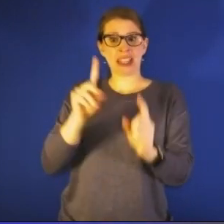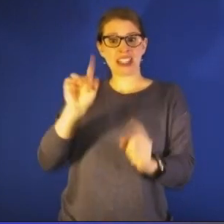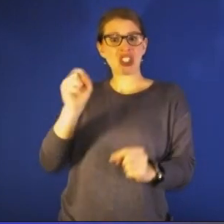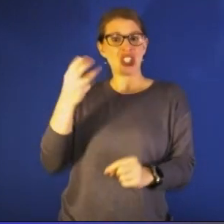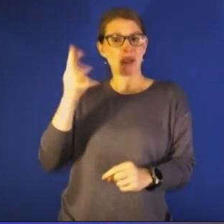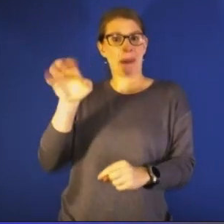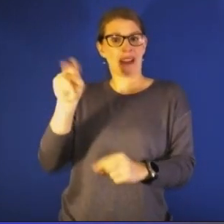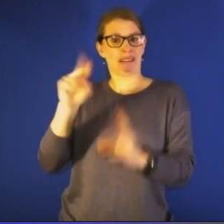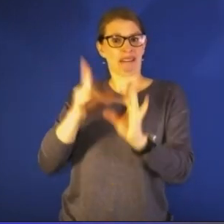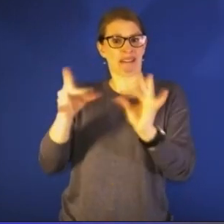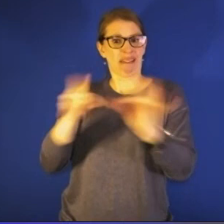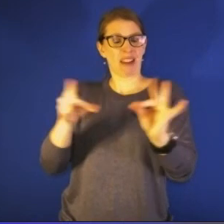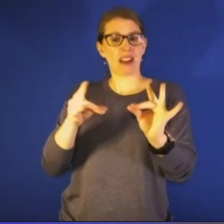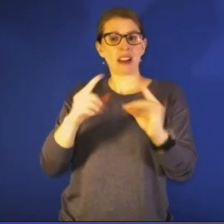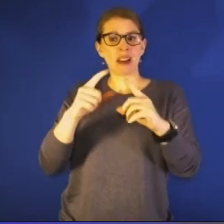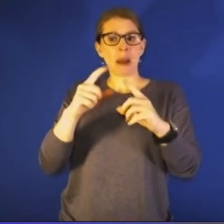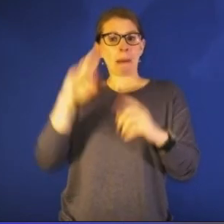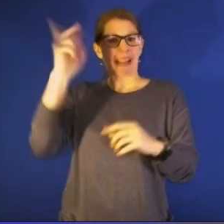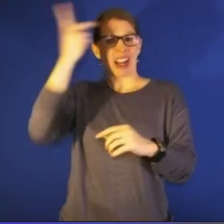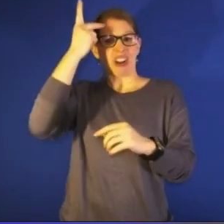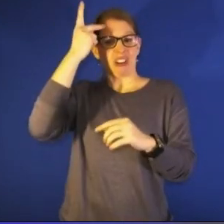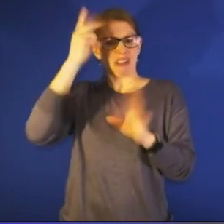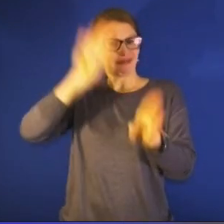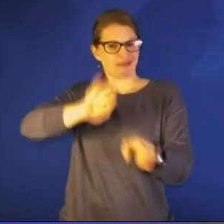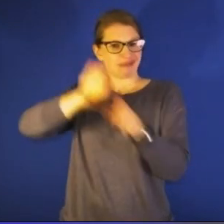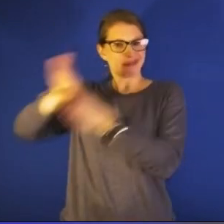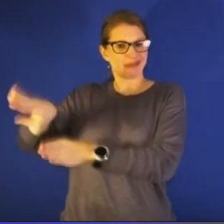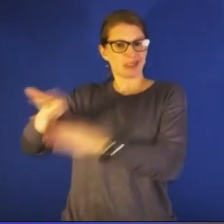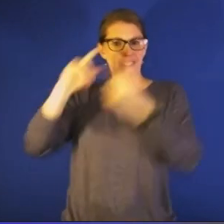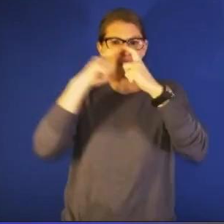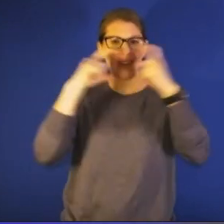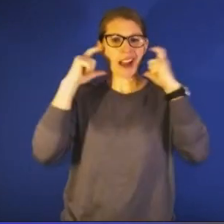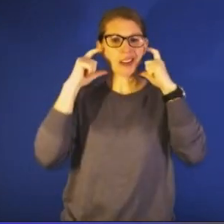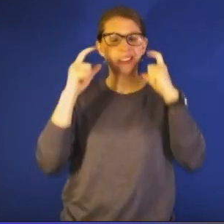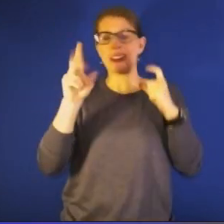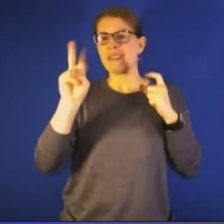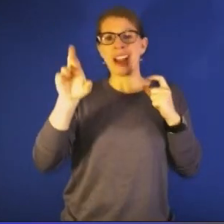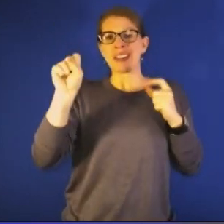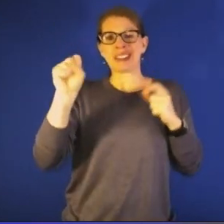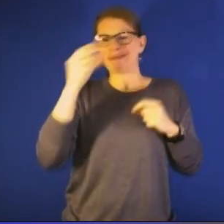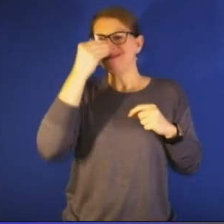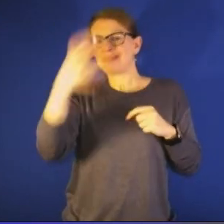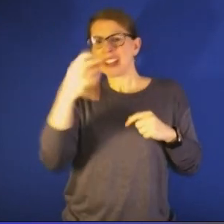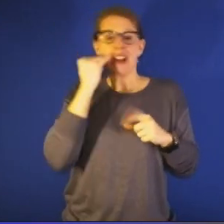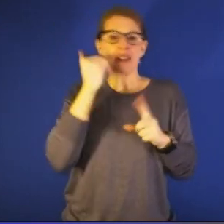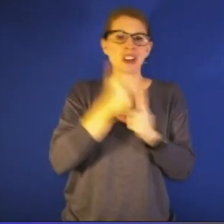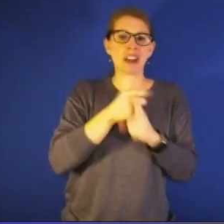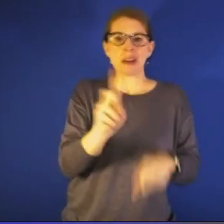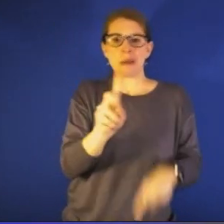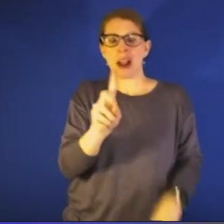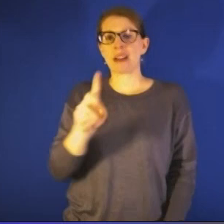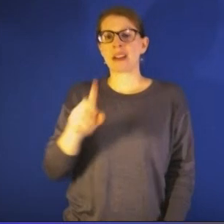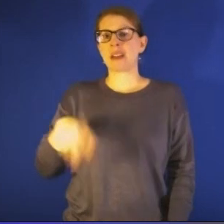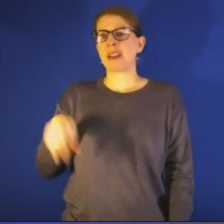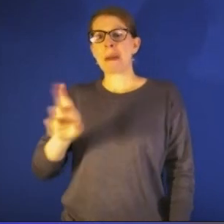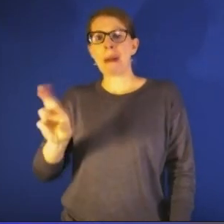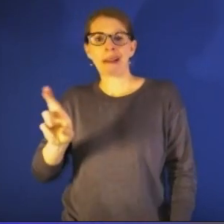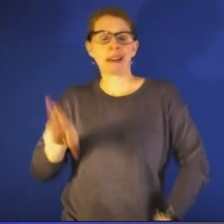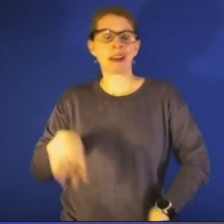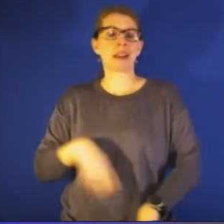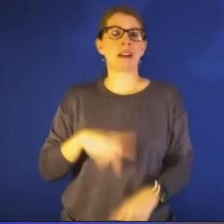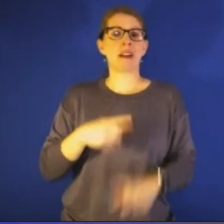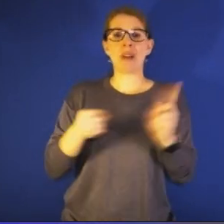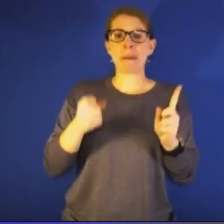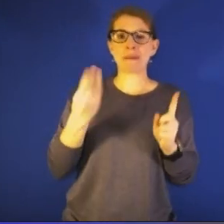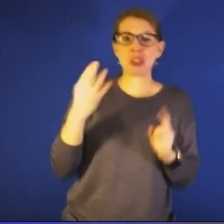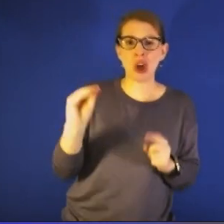rhetoric and just realize the virus doesn't care if you're a Republican, a Democrat, a Missourian, or a Kansan. It doesn't care if you're rich or poor. It